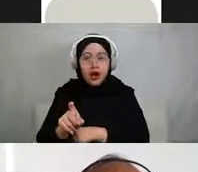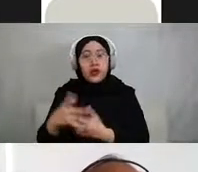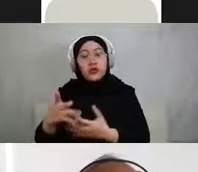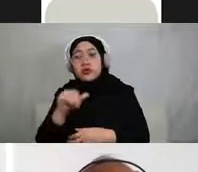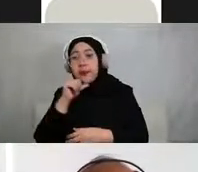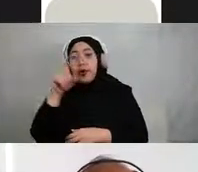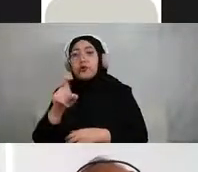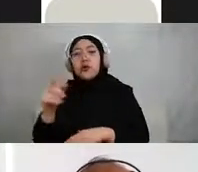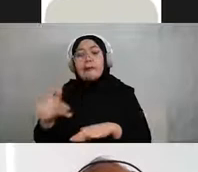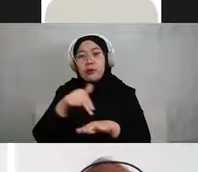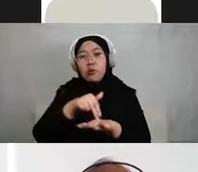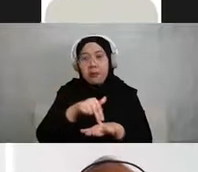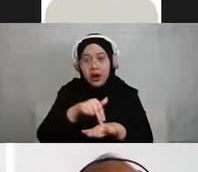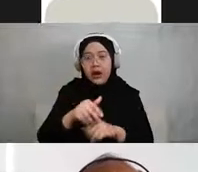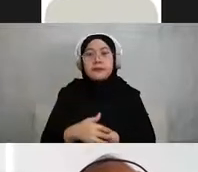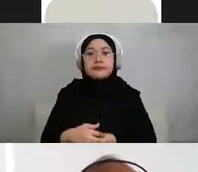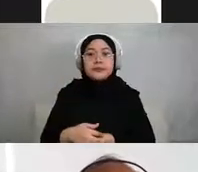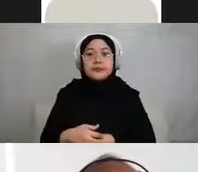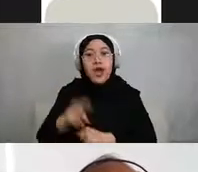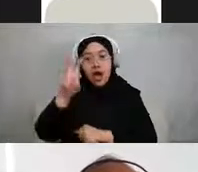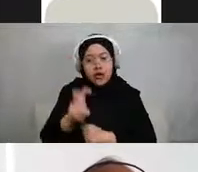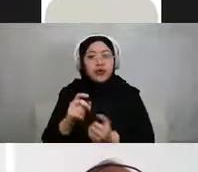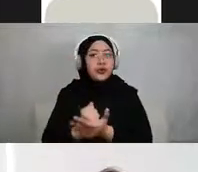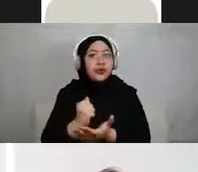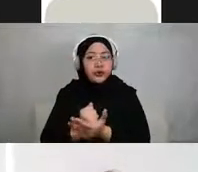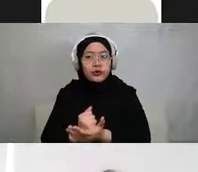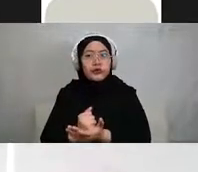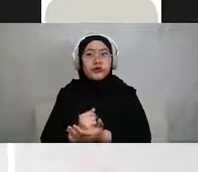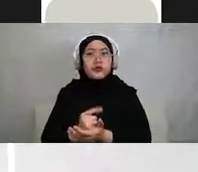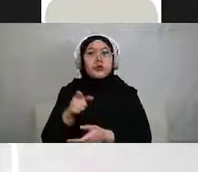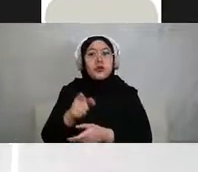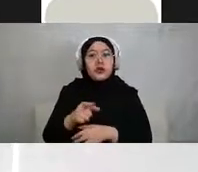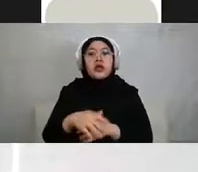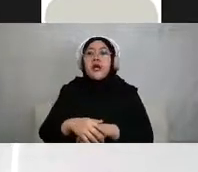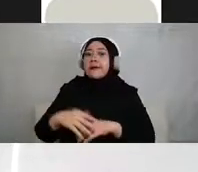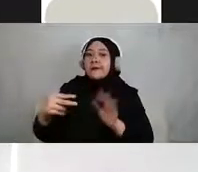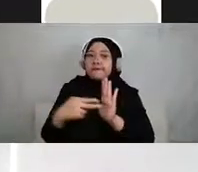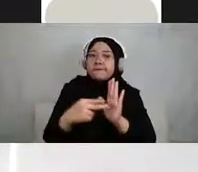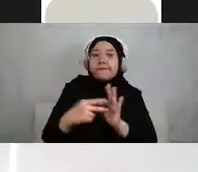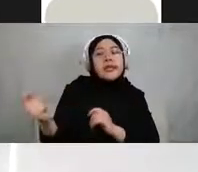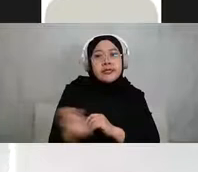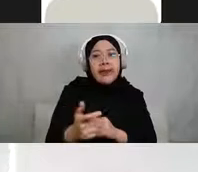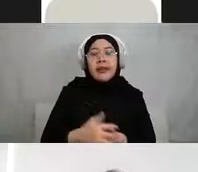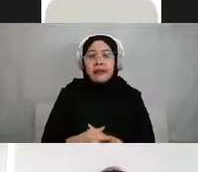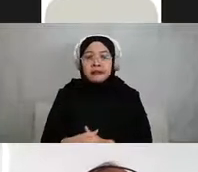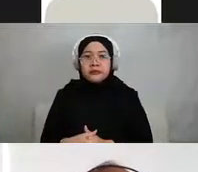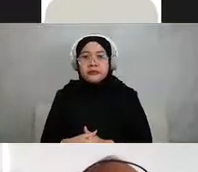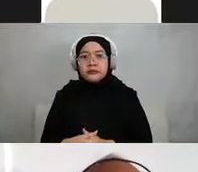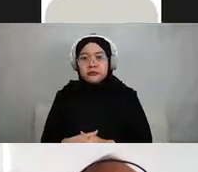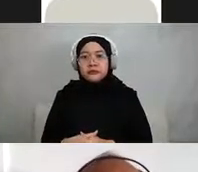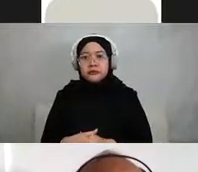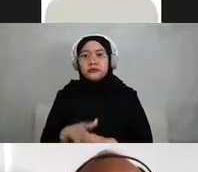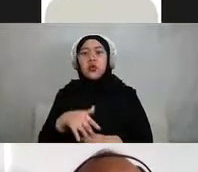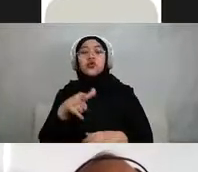intermediate charging, in between these schedules. So this is the major thing. And for this thing, we can go for